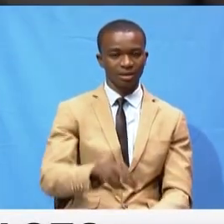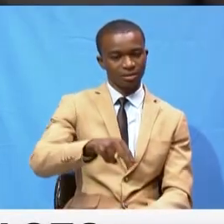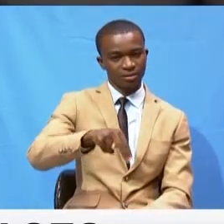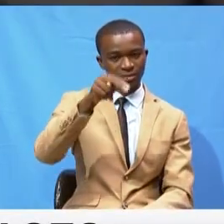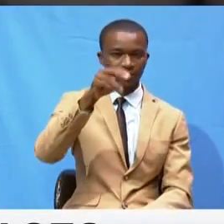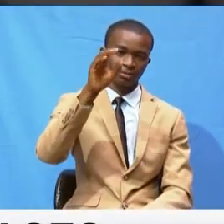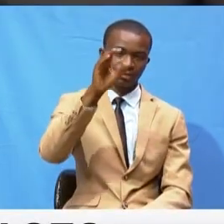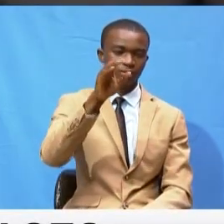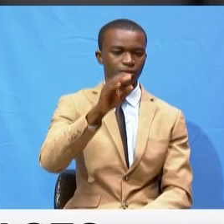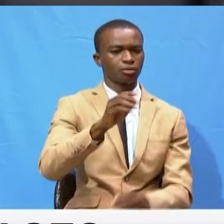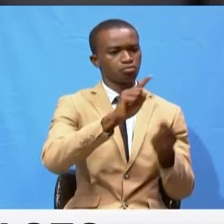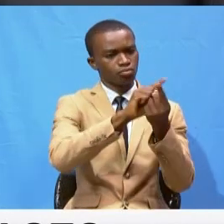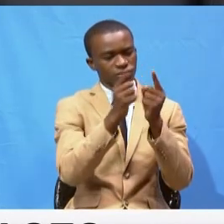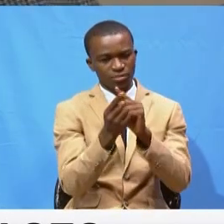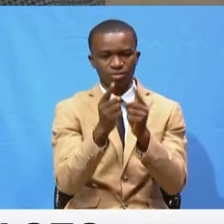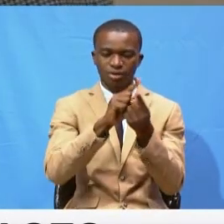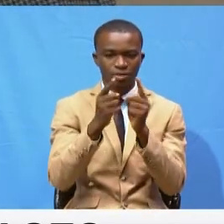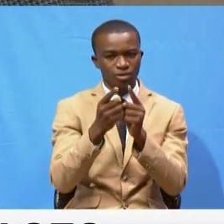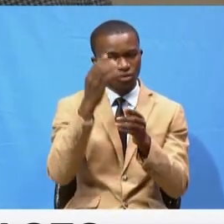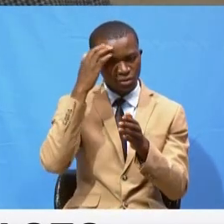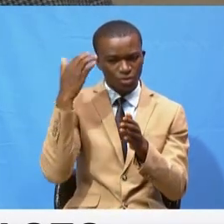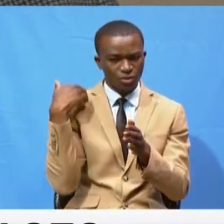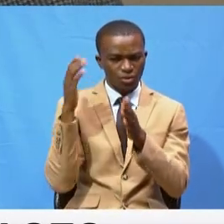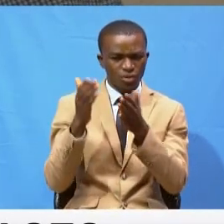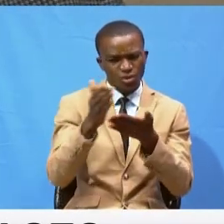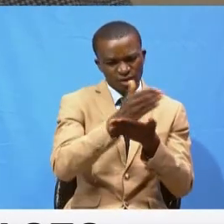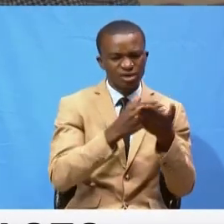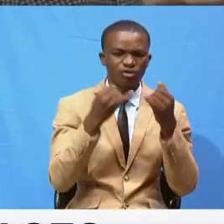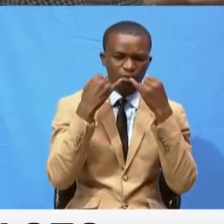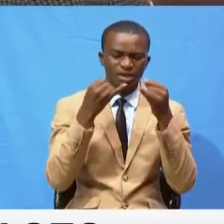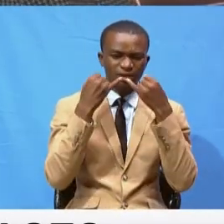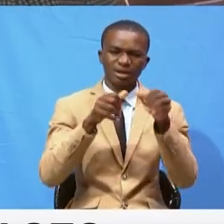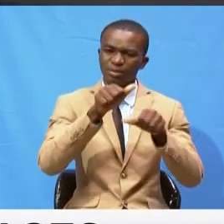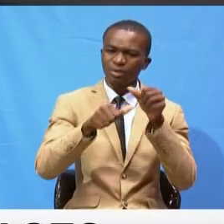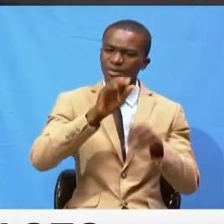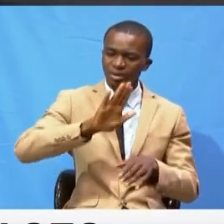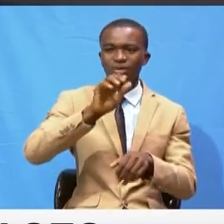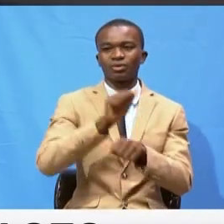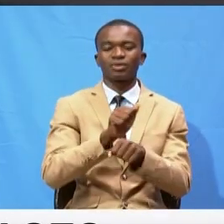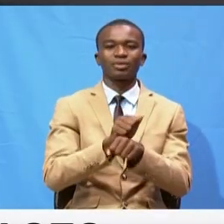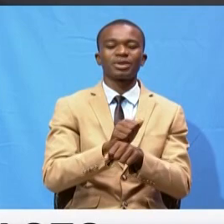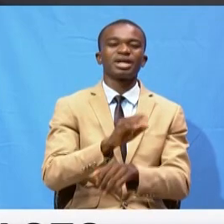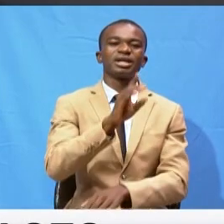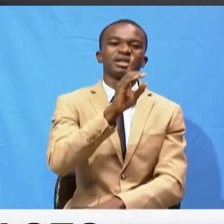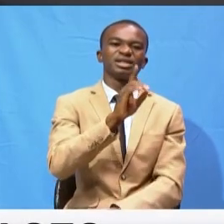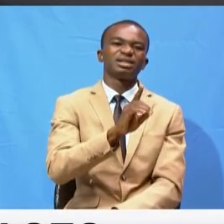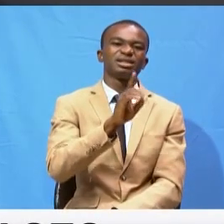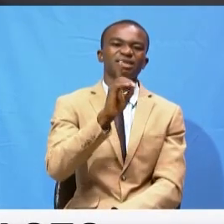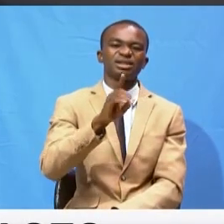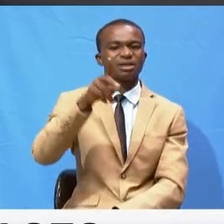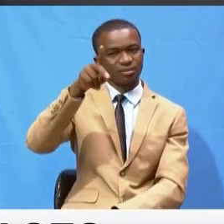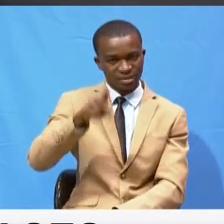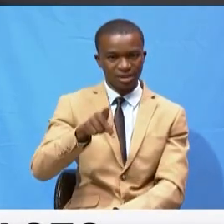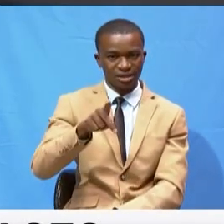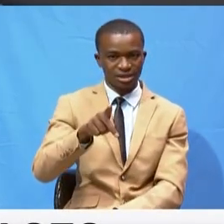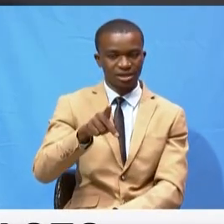Province to interact with officers under his charge to get first-hand information on their operations. Director of Public Prosecutions Gilbert Piri, who